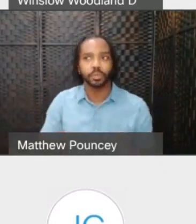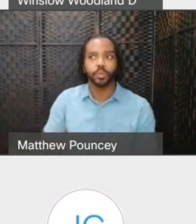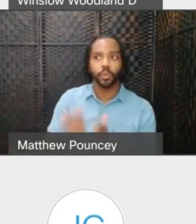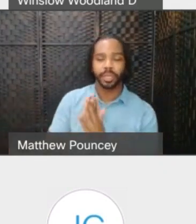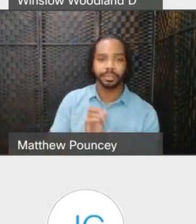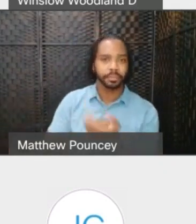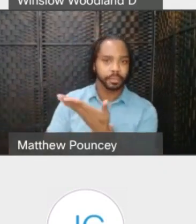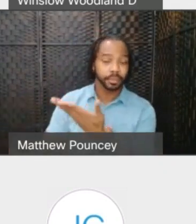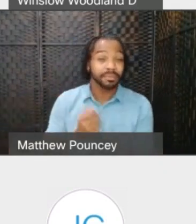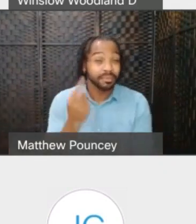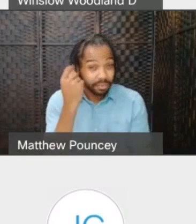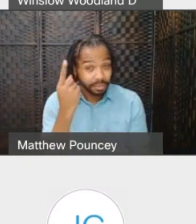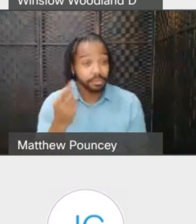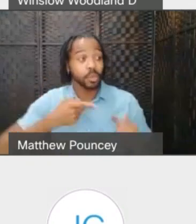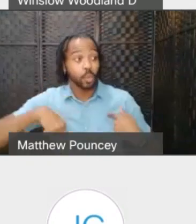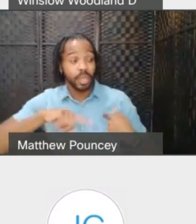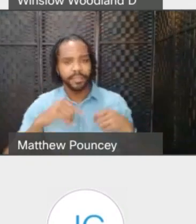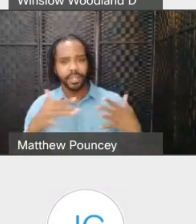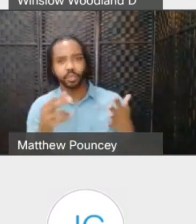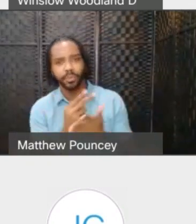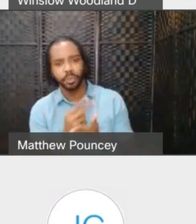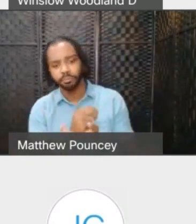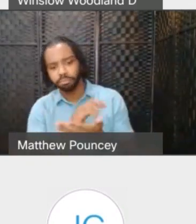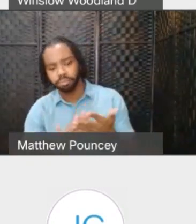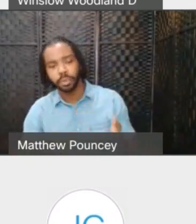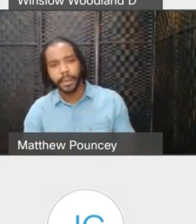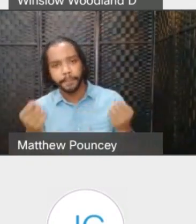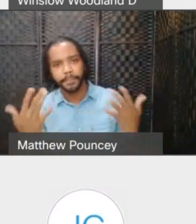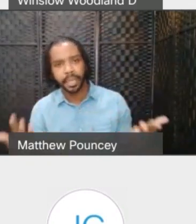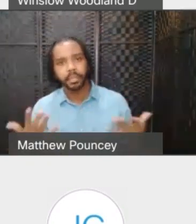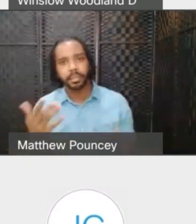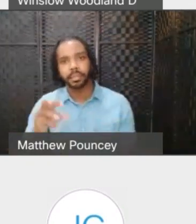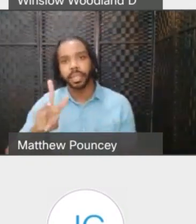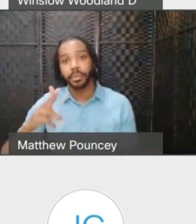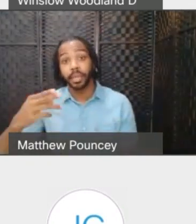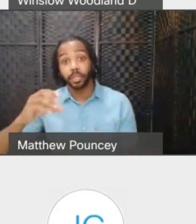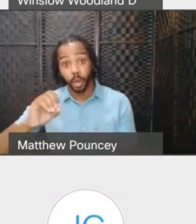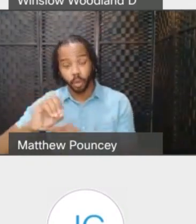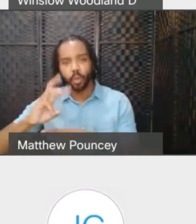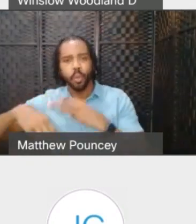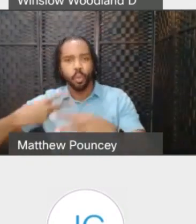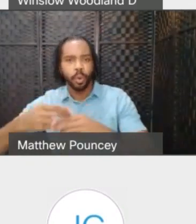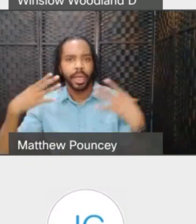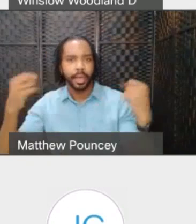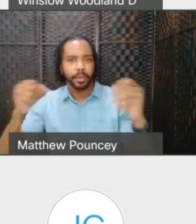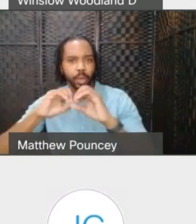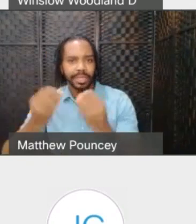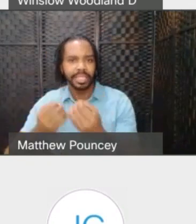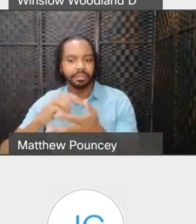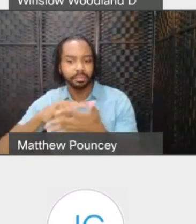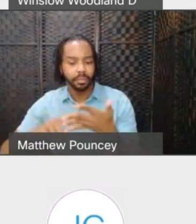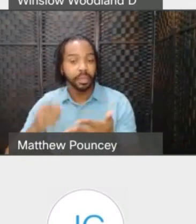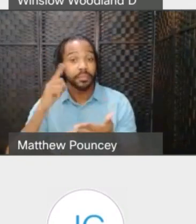reviewed a significant number of the WHO, that's the World Health Organization. That would be for those individuals that